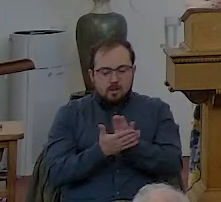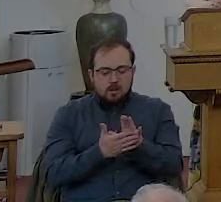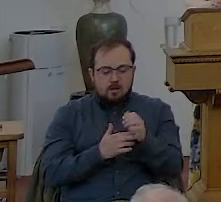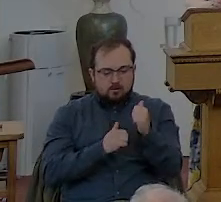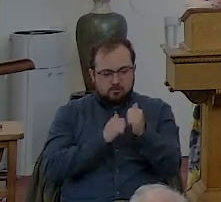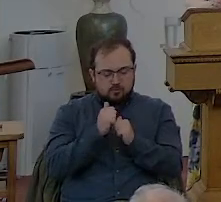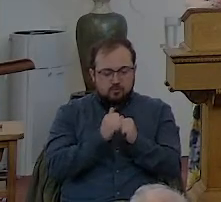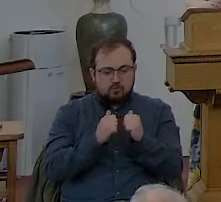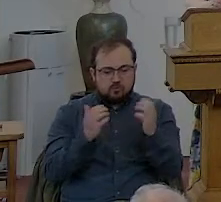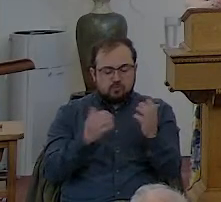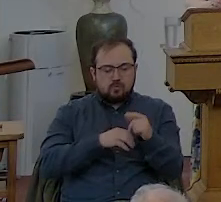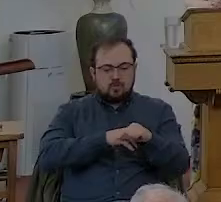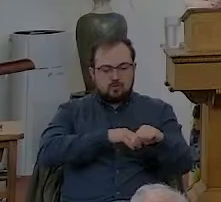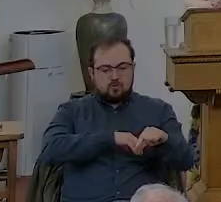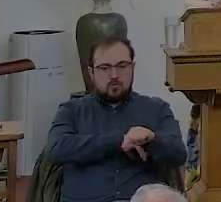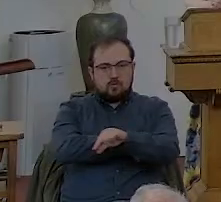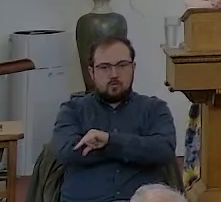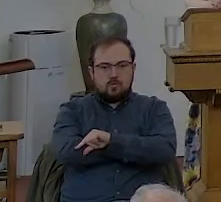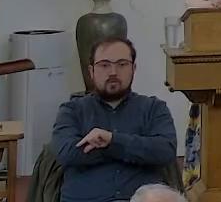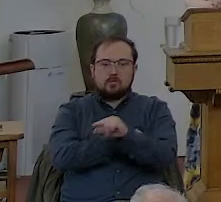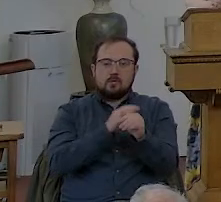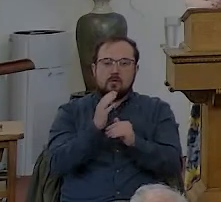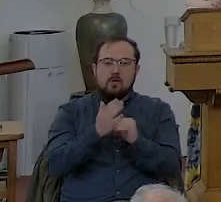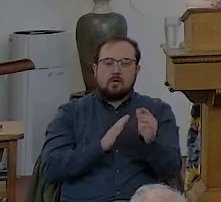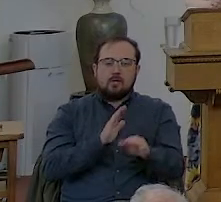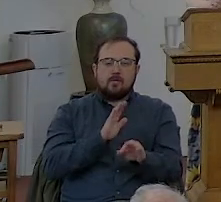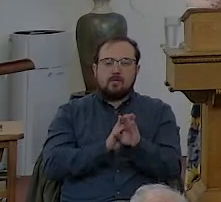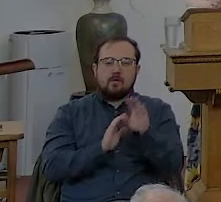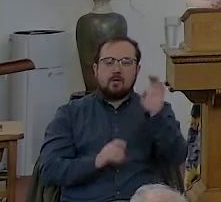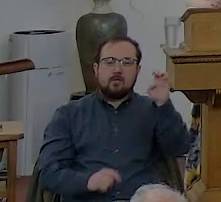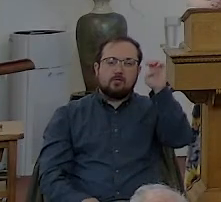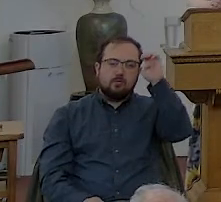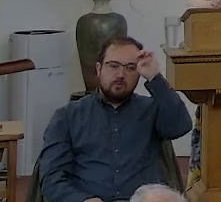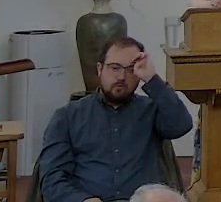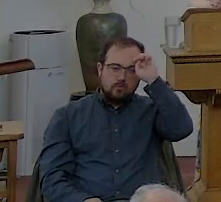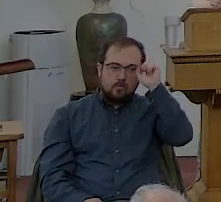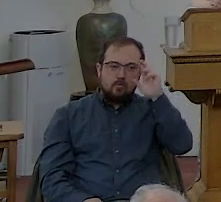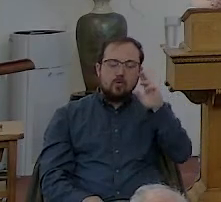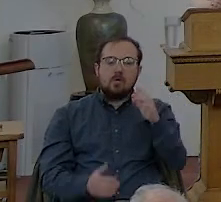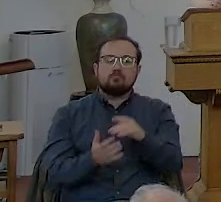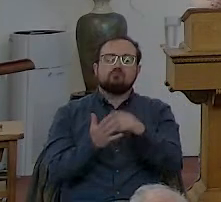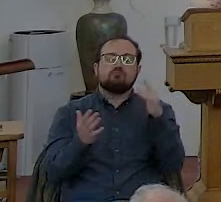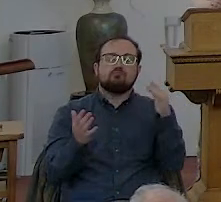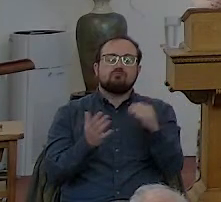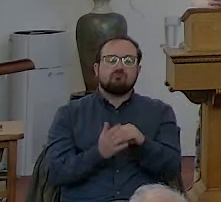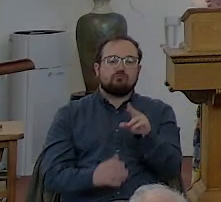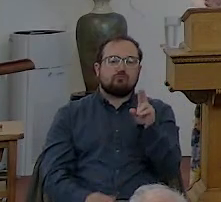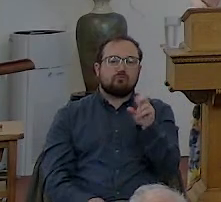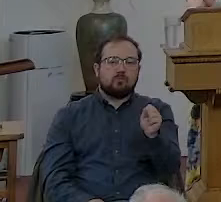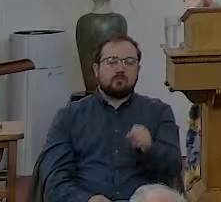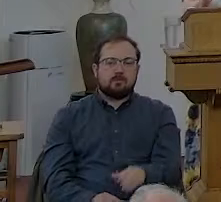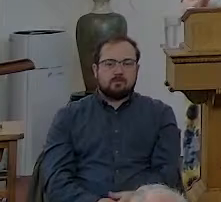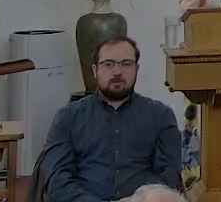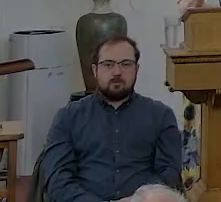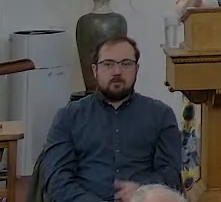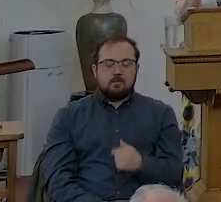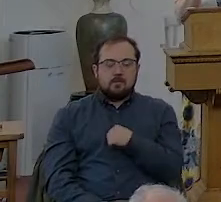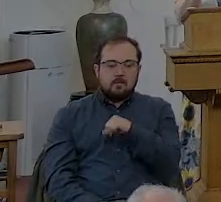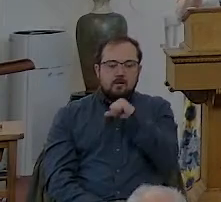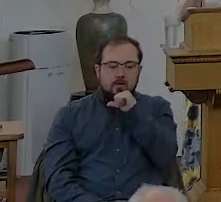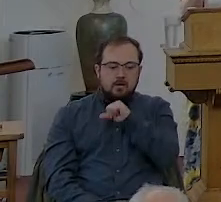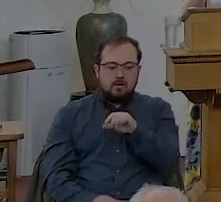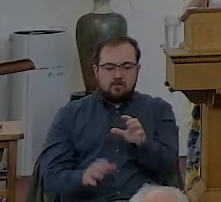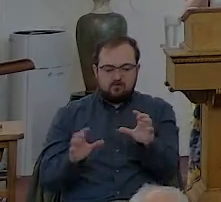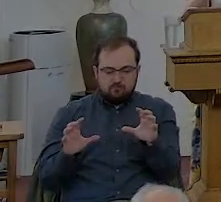structured gardens, the ones frequently found in Europe and sometimes in the US. I loved how the bushes could